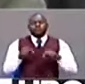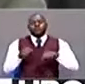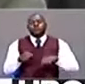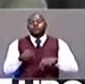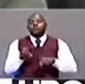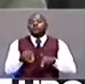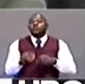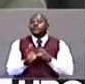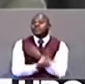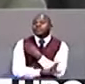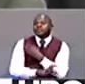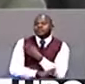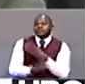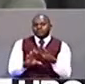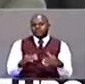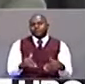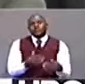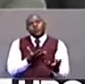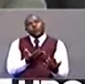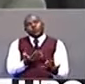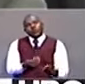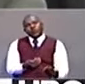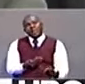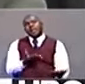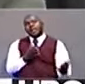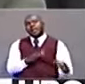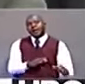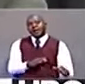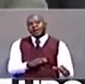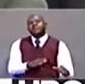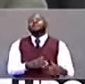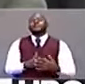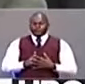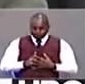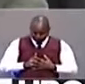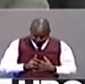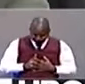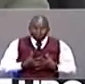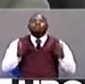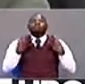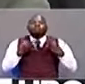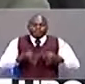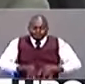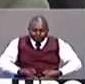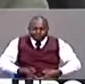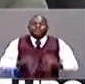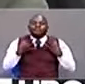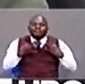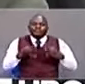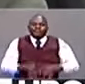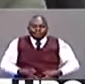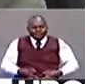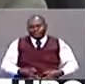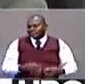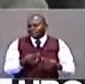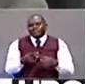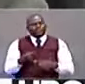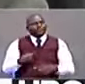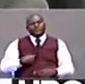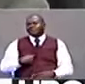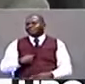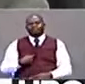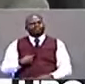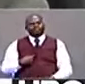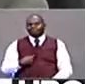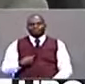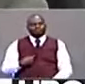country, but that we wait for them to pass away and then we lionize them does not augur well with some people who